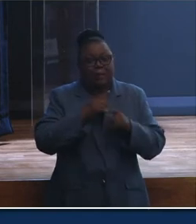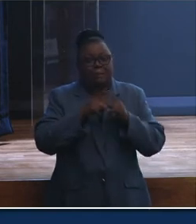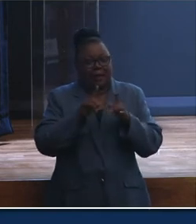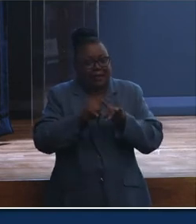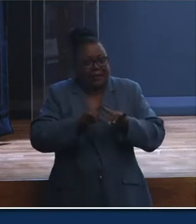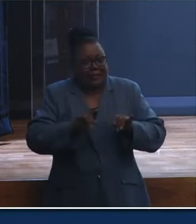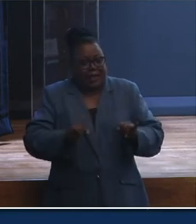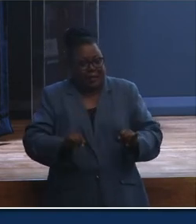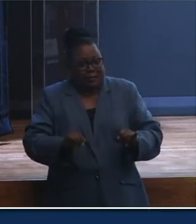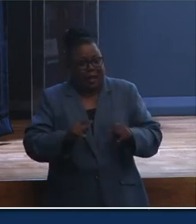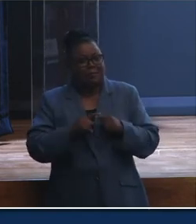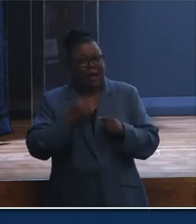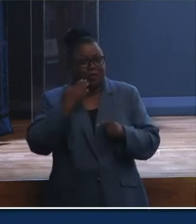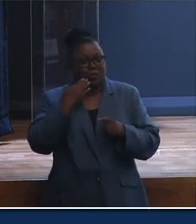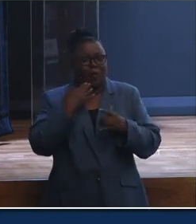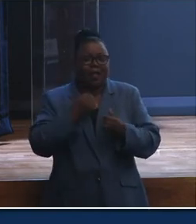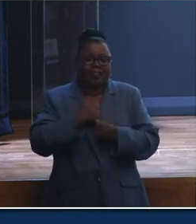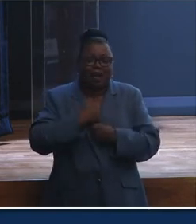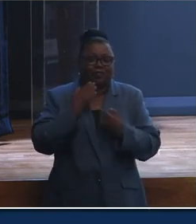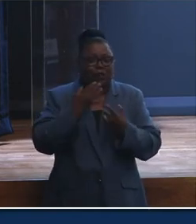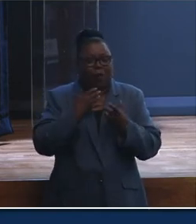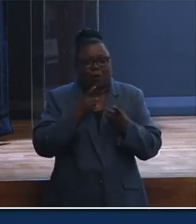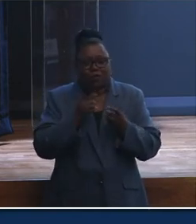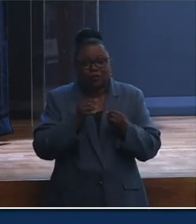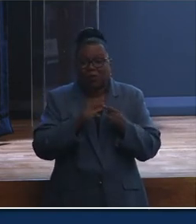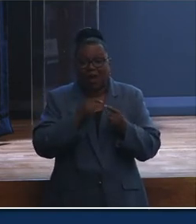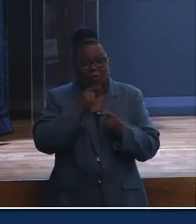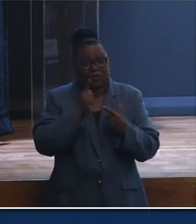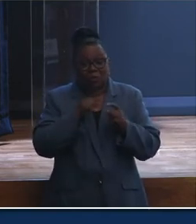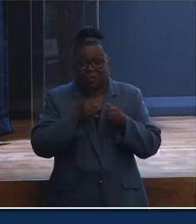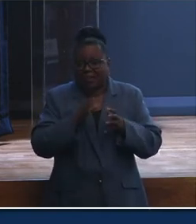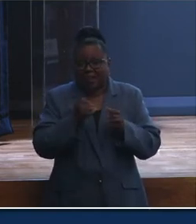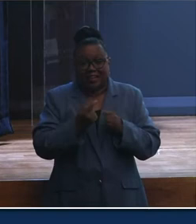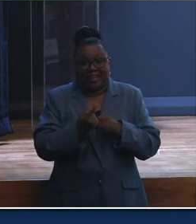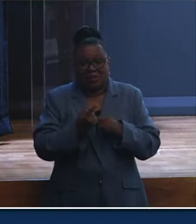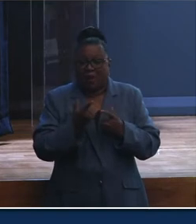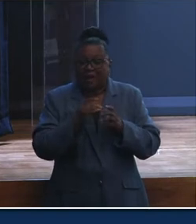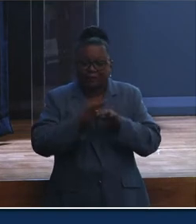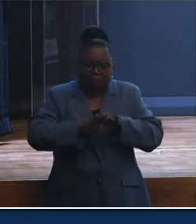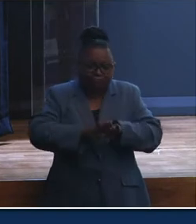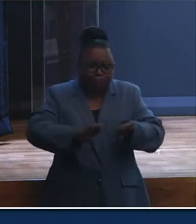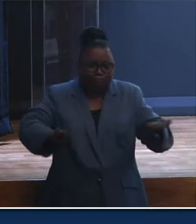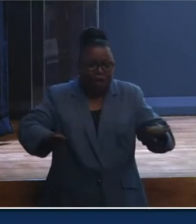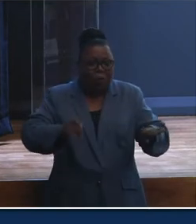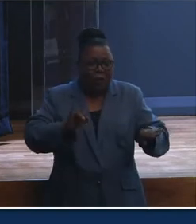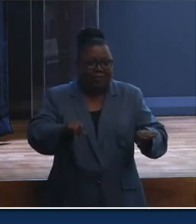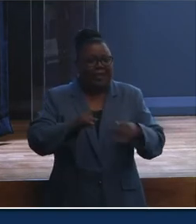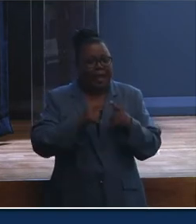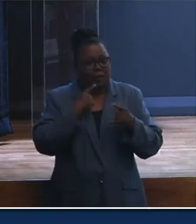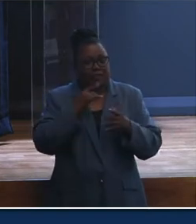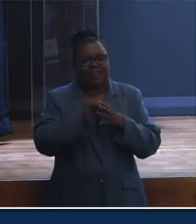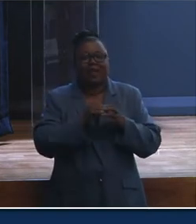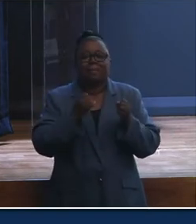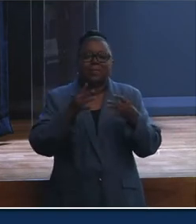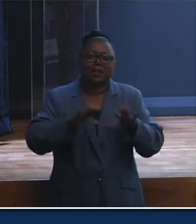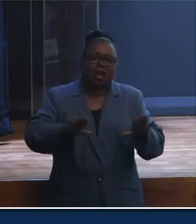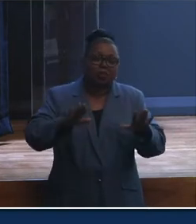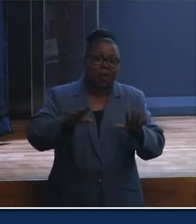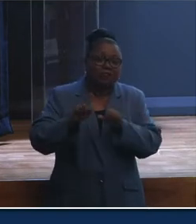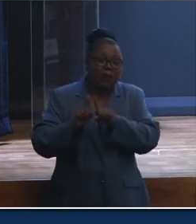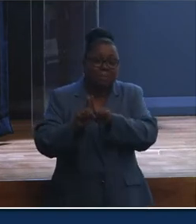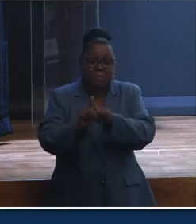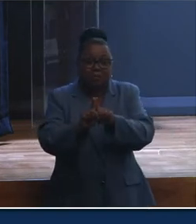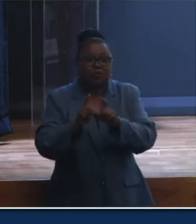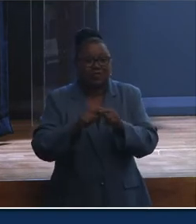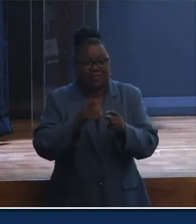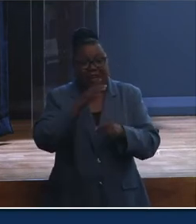at the same time, I knew what I loved, I knew what I wanted to do, and I wasn't going to let anyone get in the way of that. And I will say there have been incredible mentors that